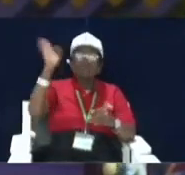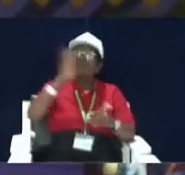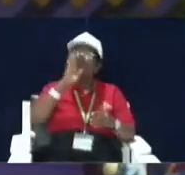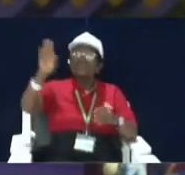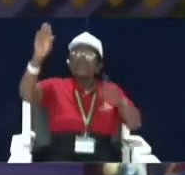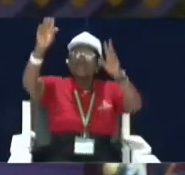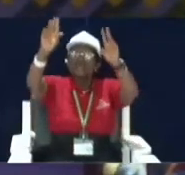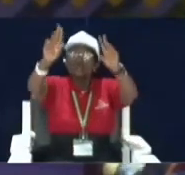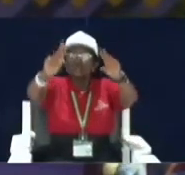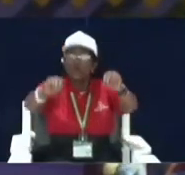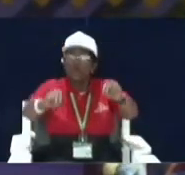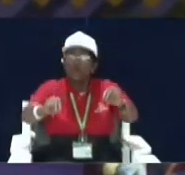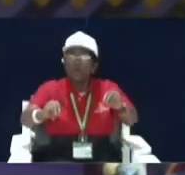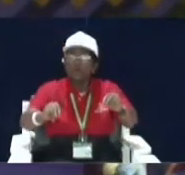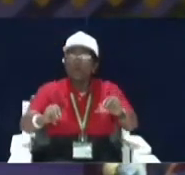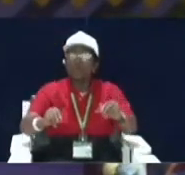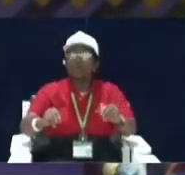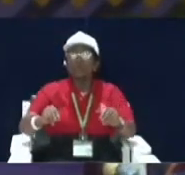hour.